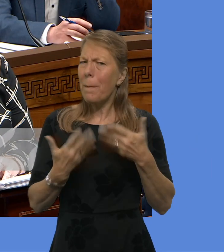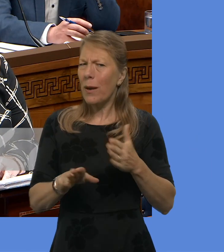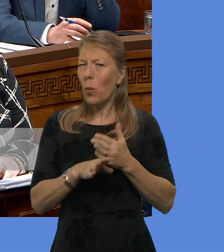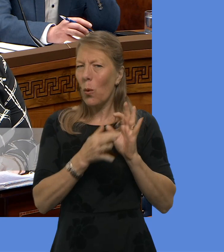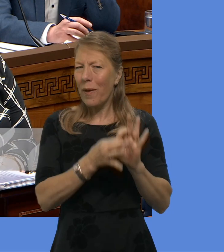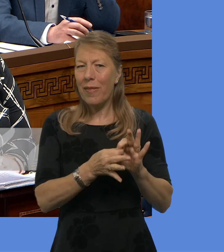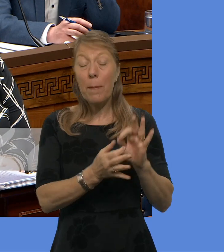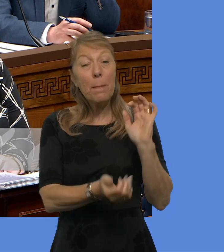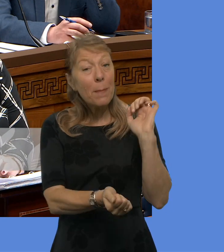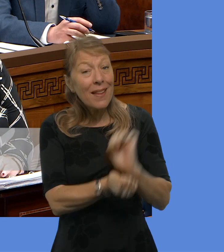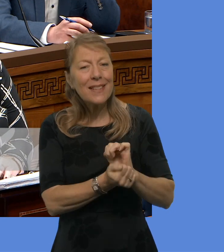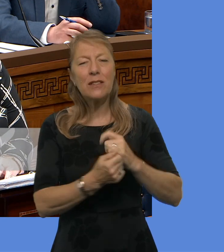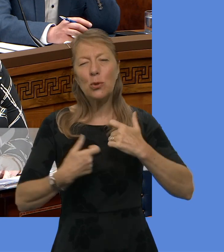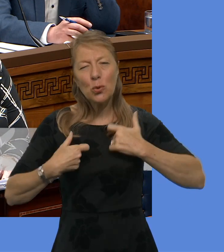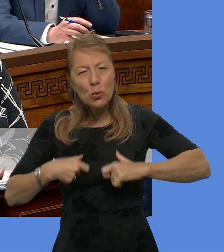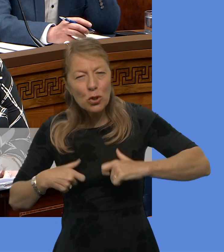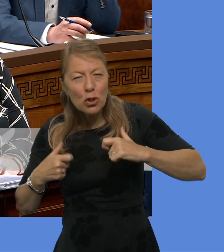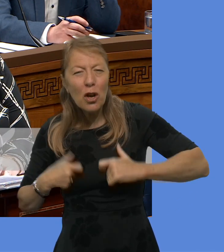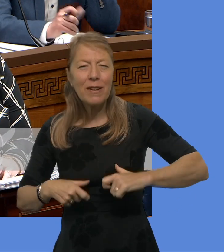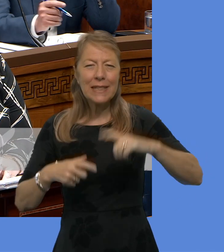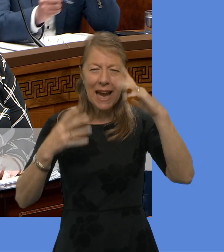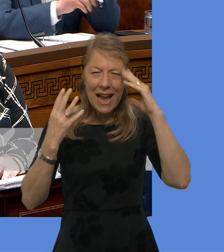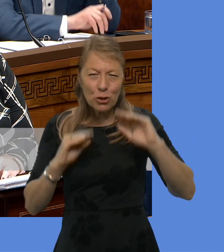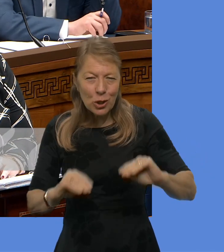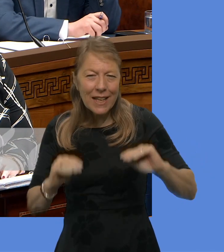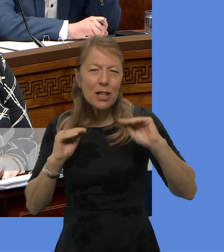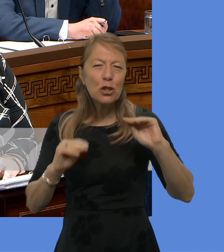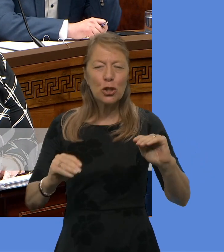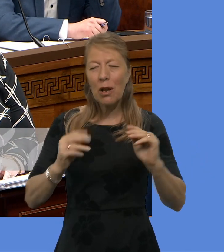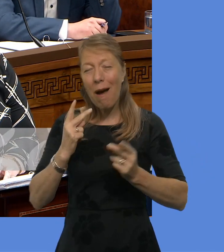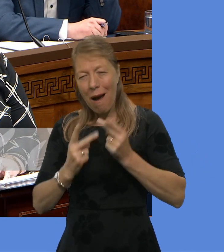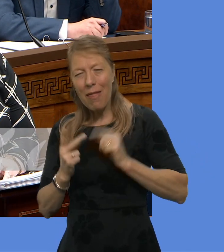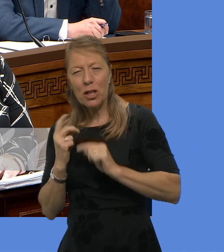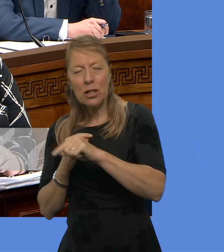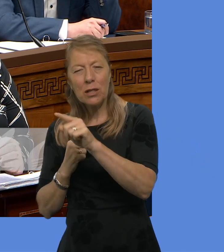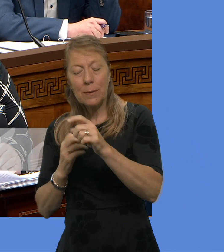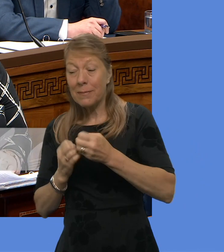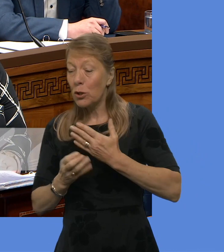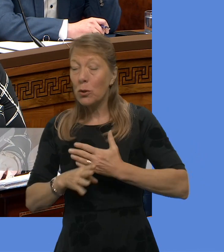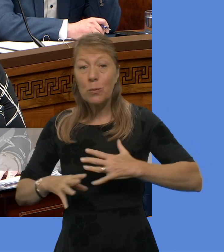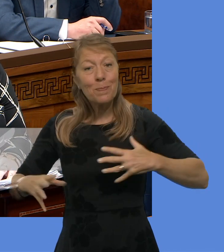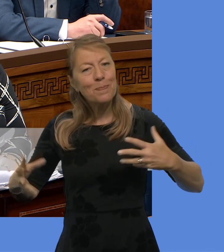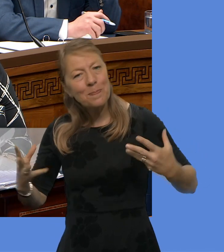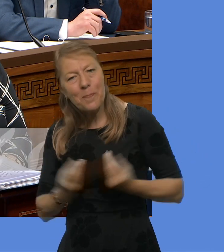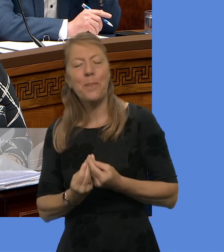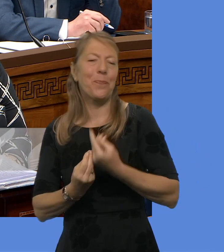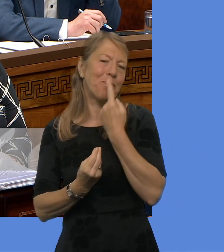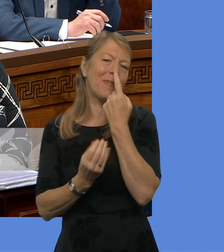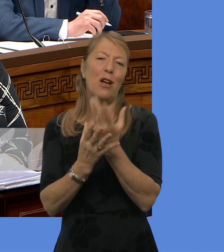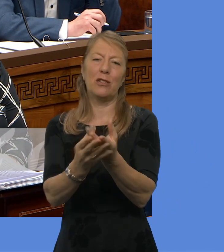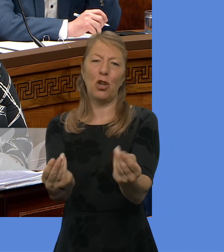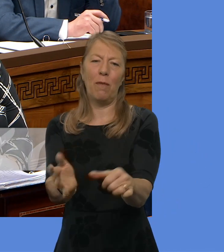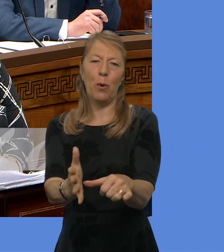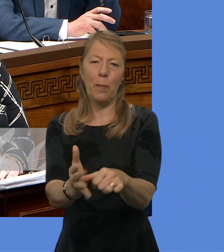Education Authority and other youth providers, to ensure a more joined-up problem-solving approach. The Youth Justice Agency currently operates an earlier